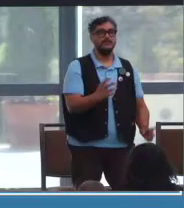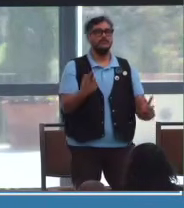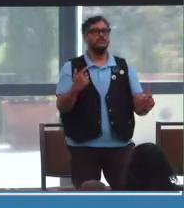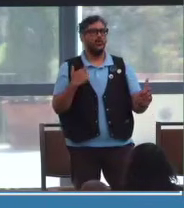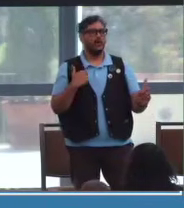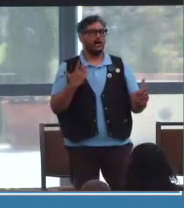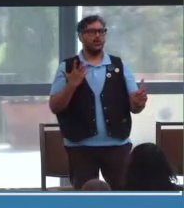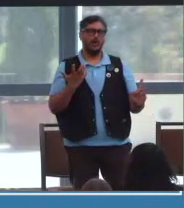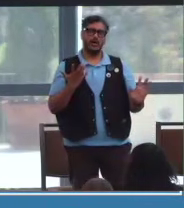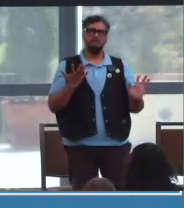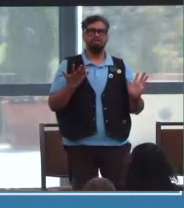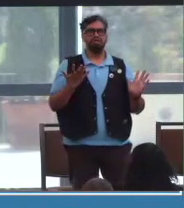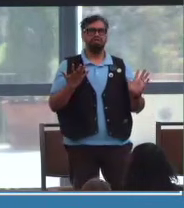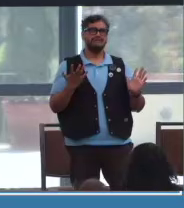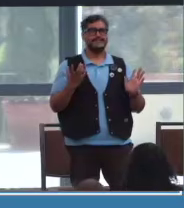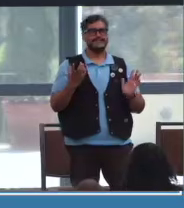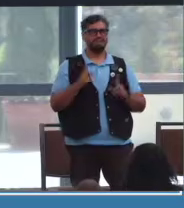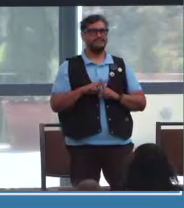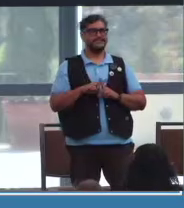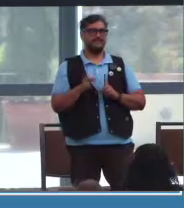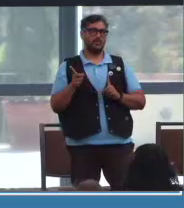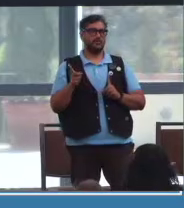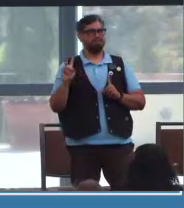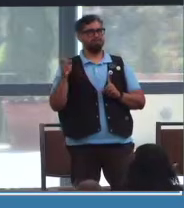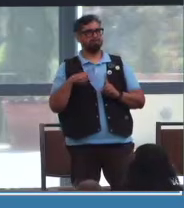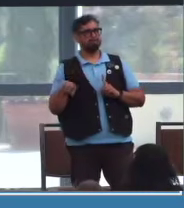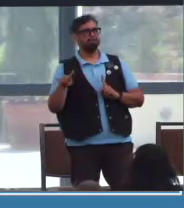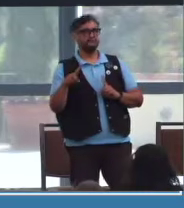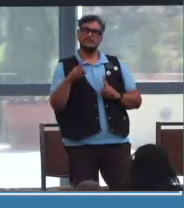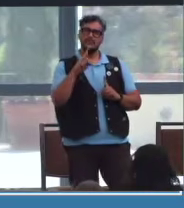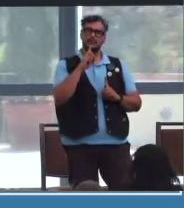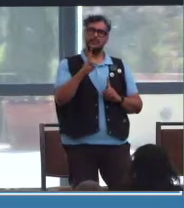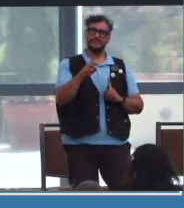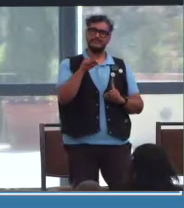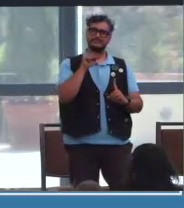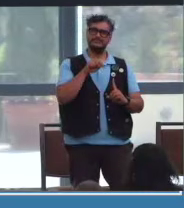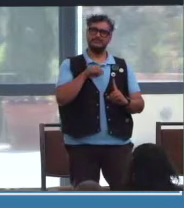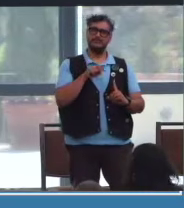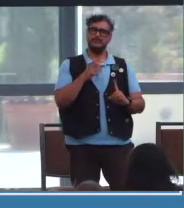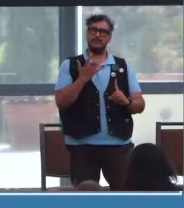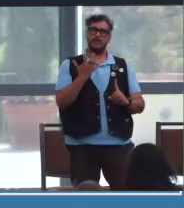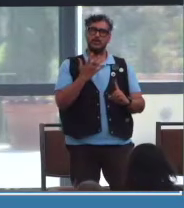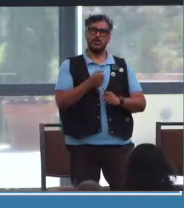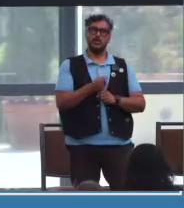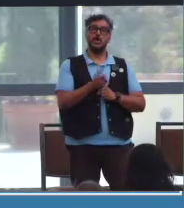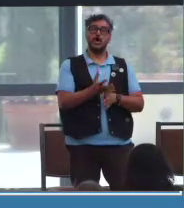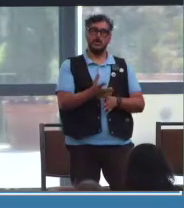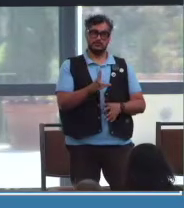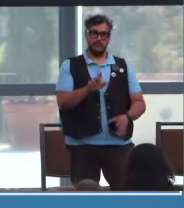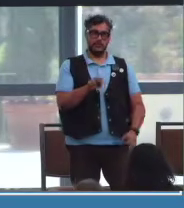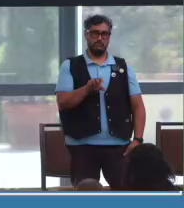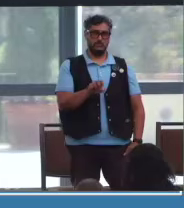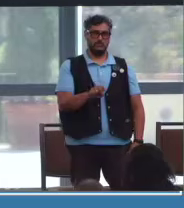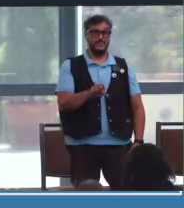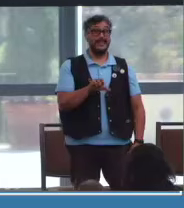to take a kind of little different route and really look at what are the causes of lupus, and that's